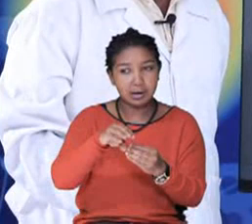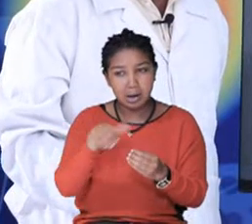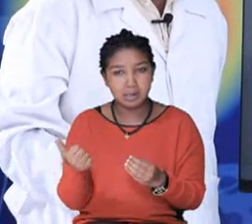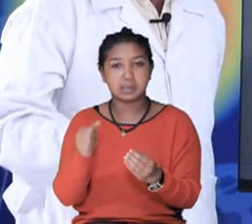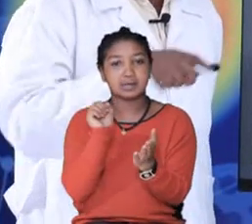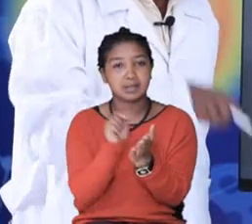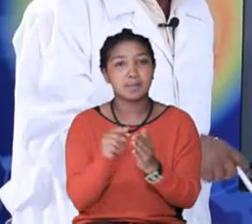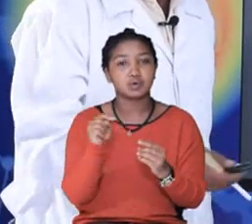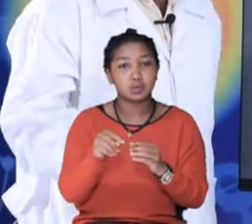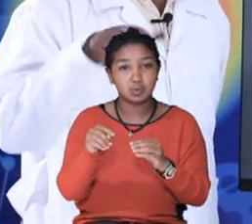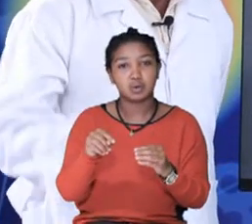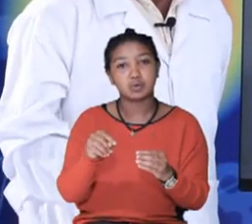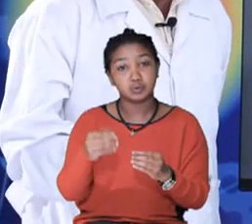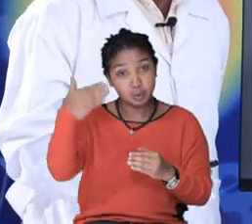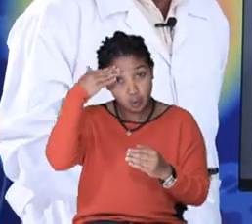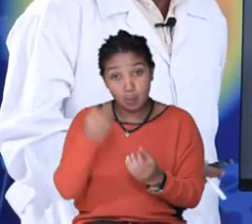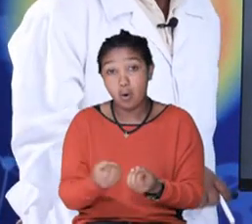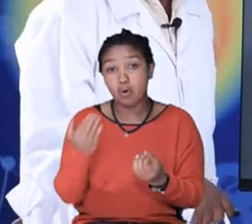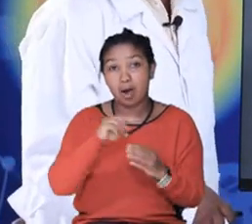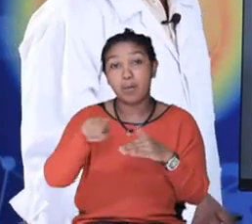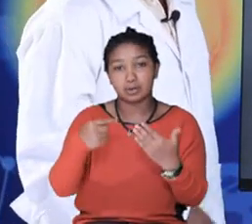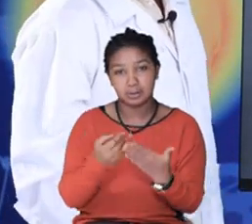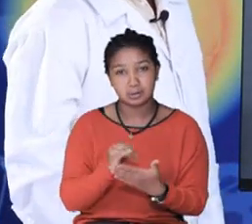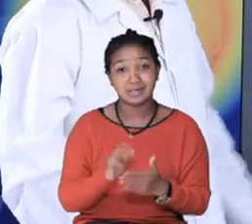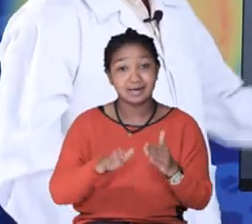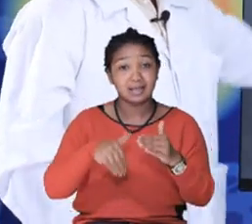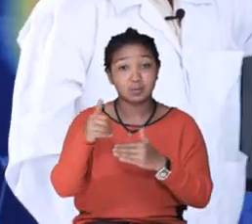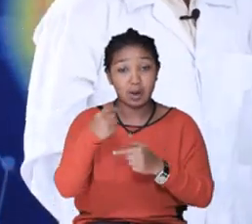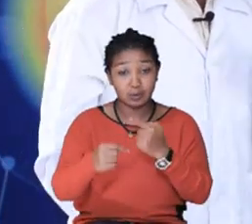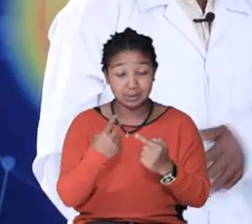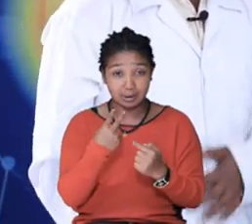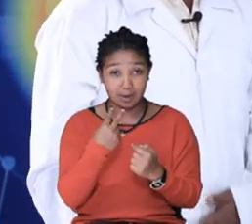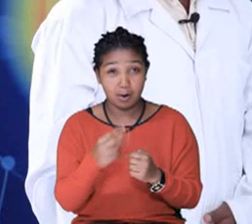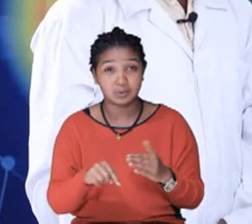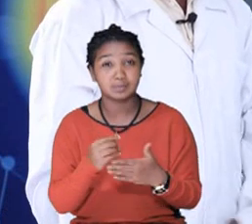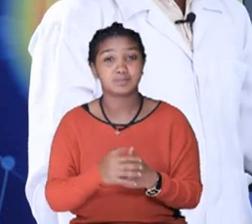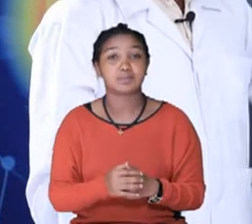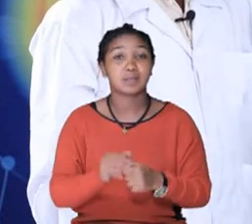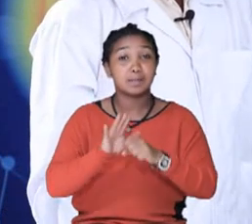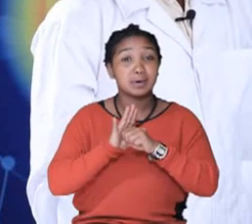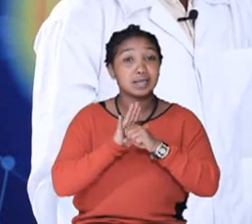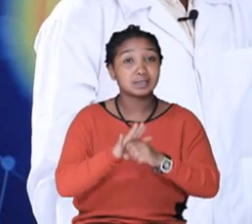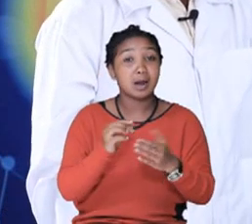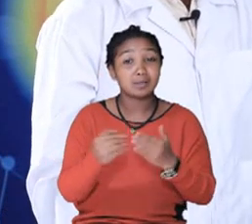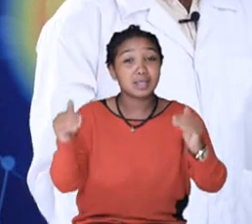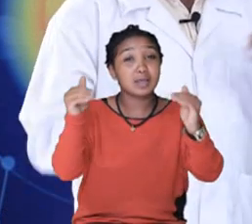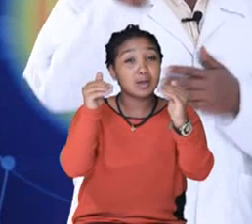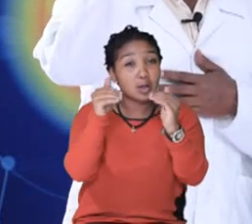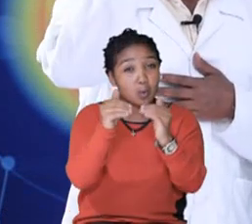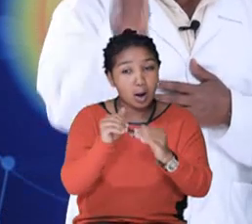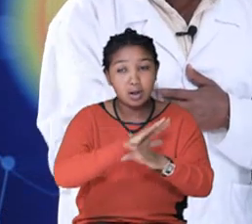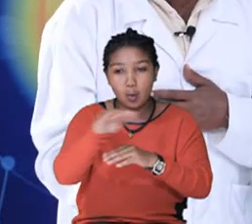another example to do or to know more about. Next, we are going to see about pressure acts equally in